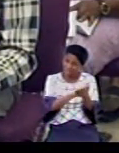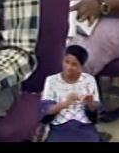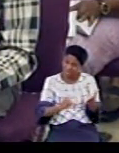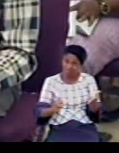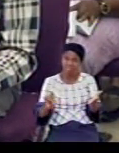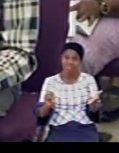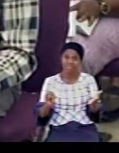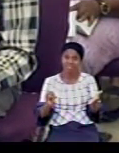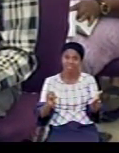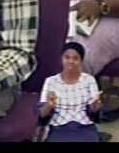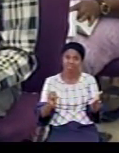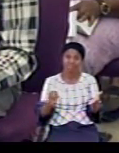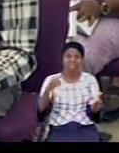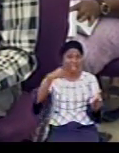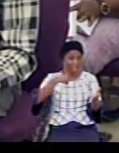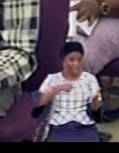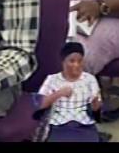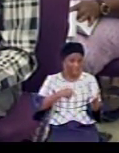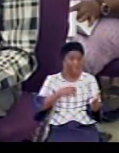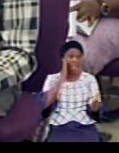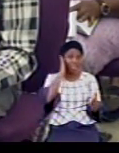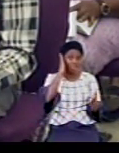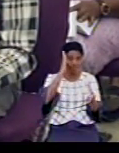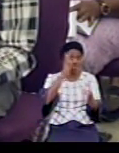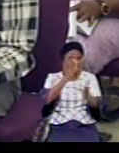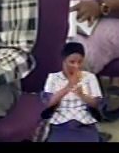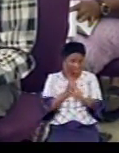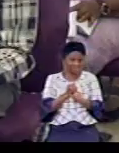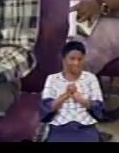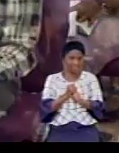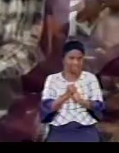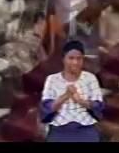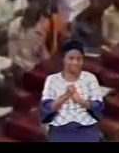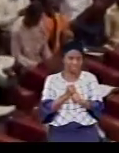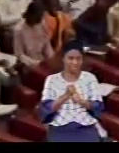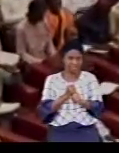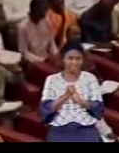believing, I will receive.